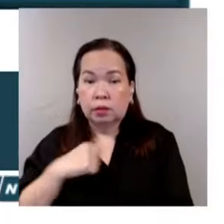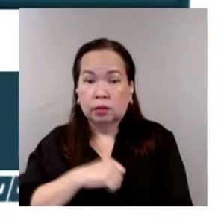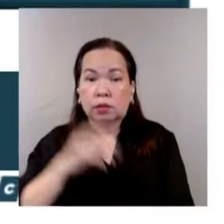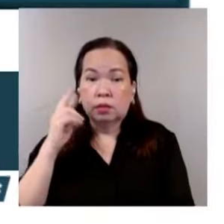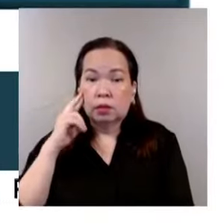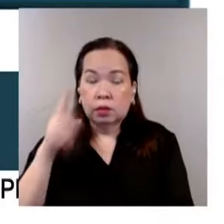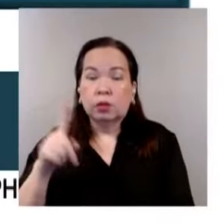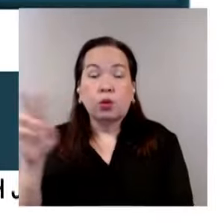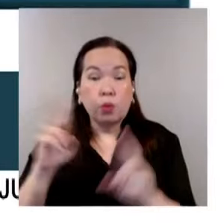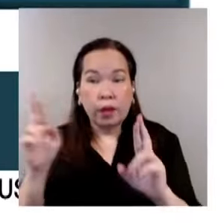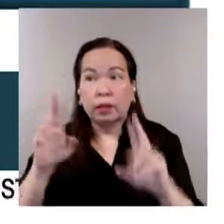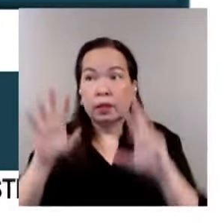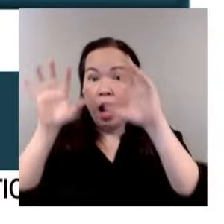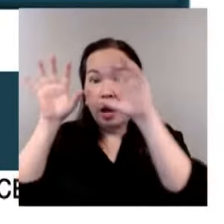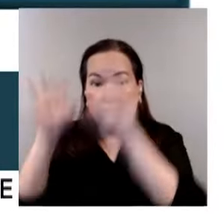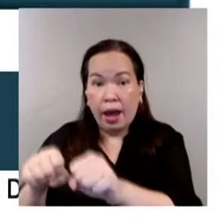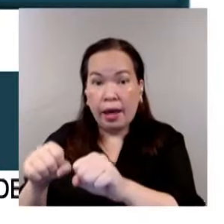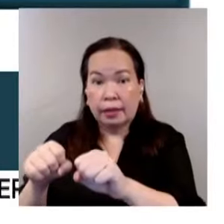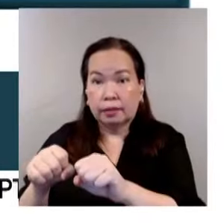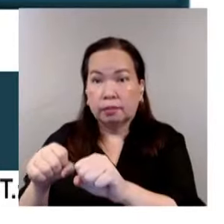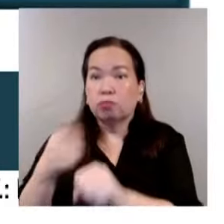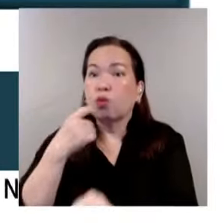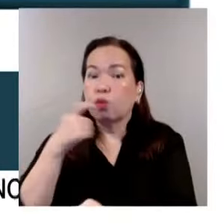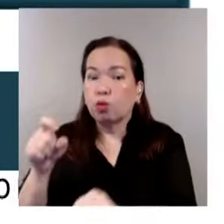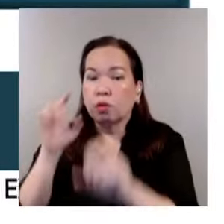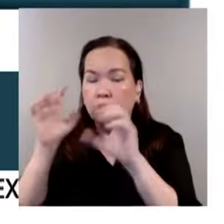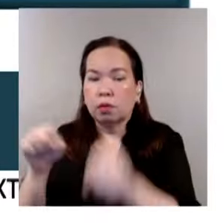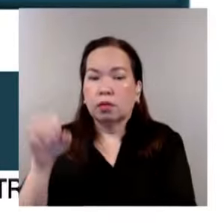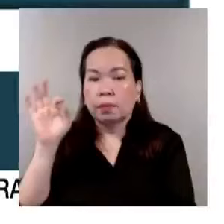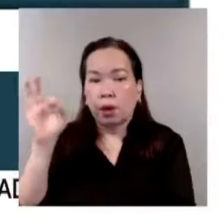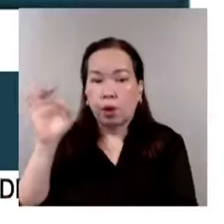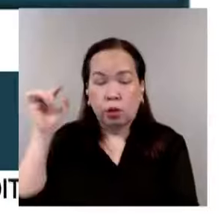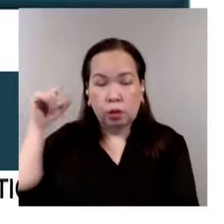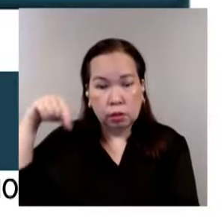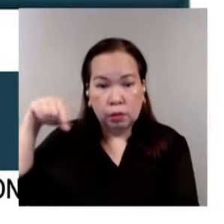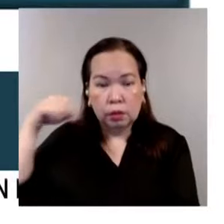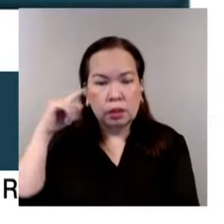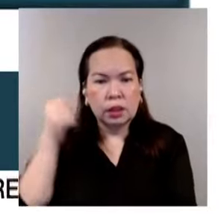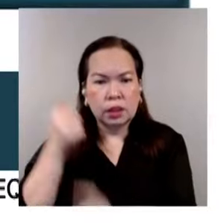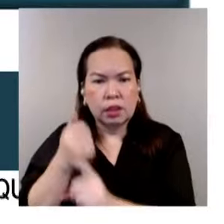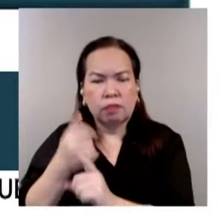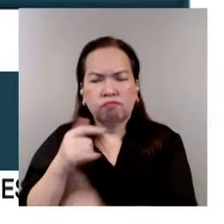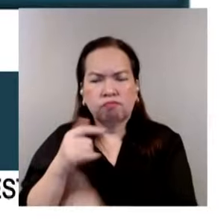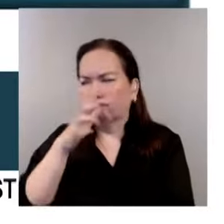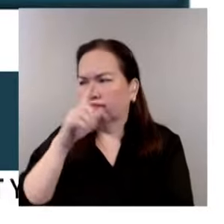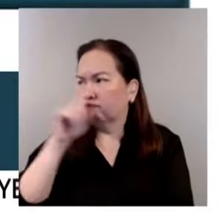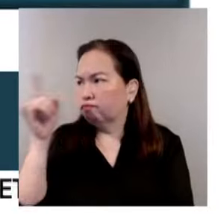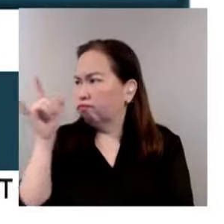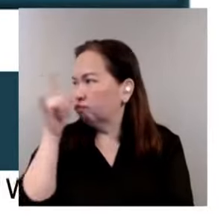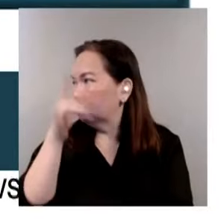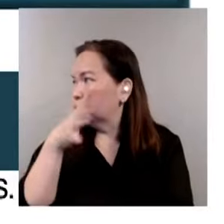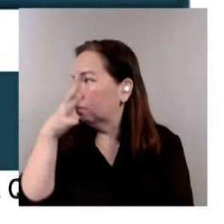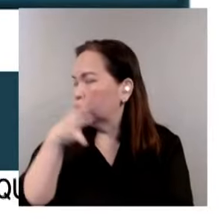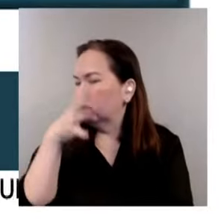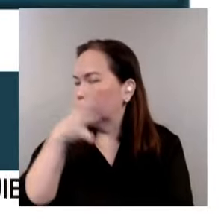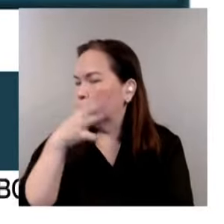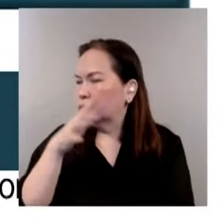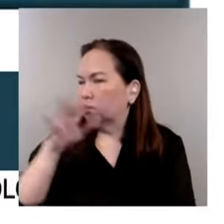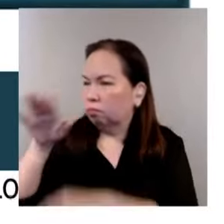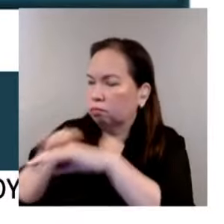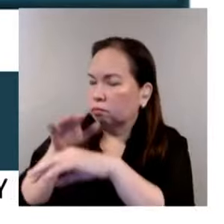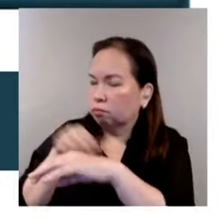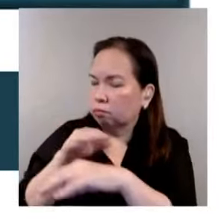order of Pastor Apollo Quiboloy? Of course, we know for a fact that he's been snubbing the hearings. Well, I think it would be a